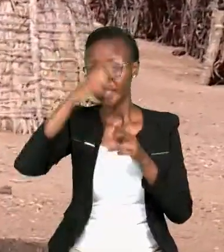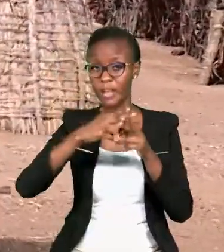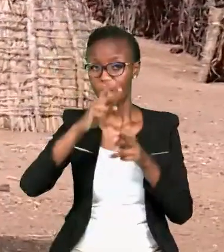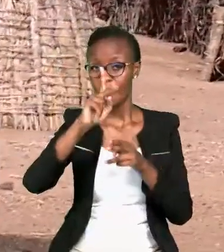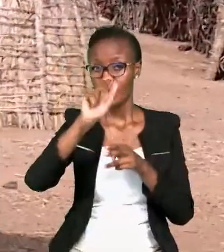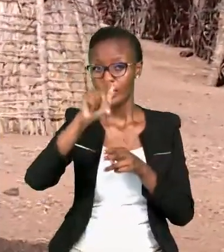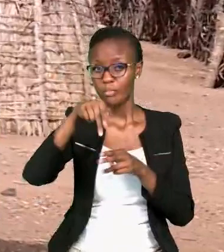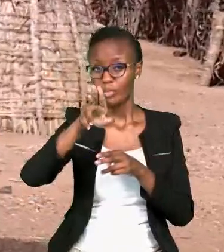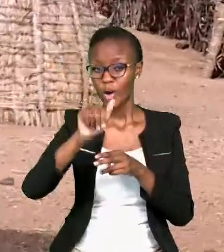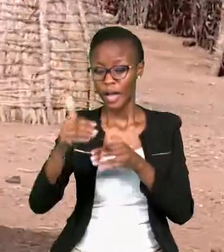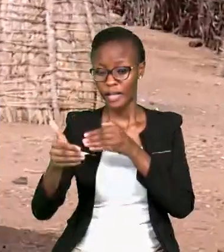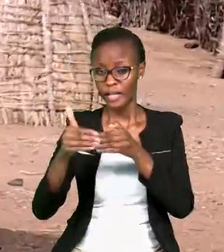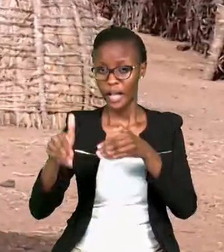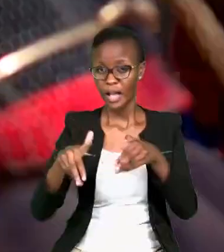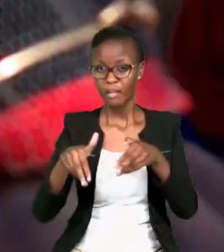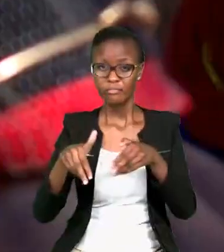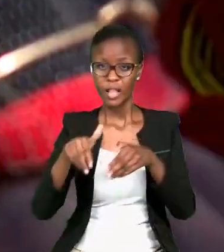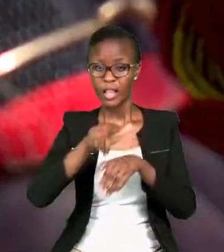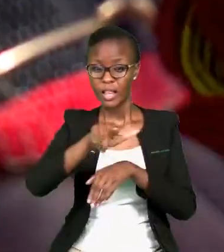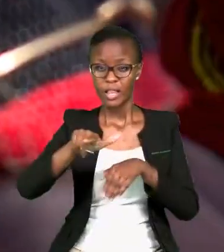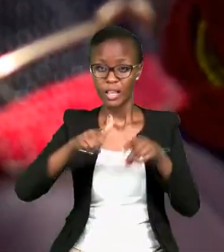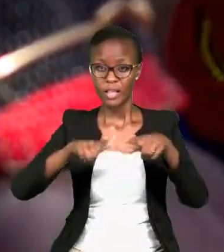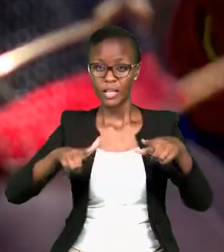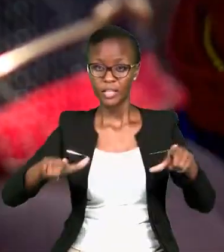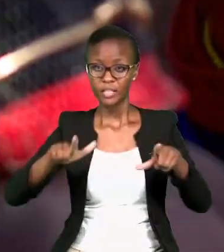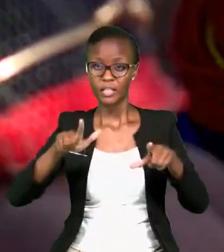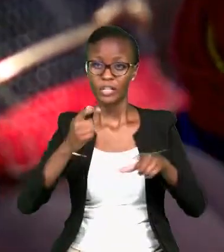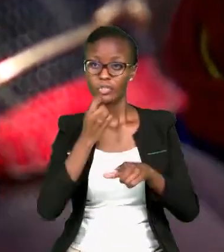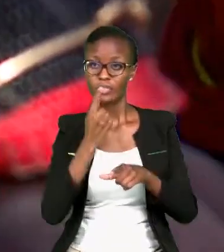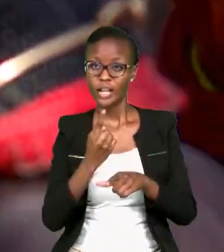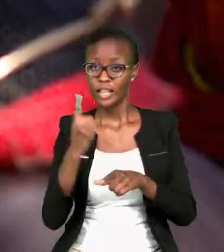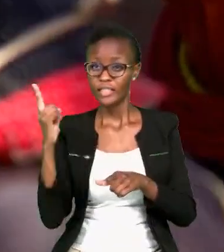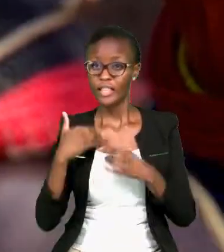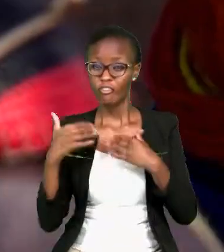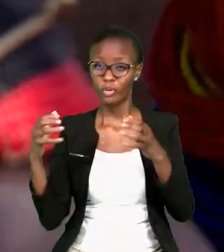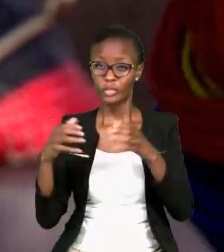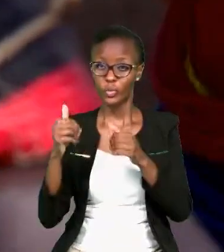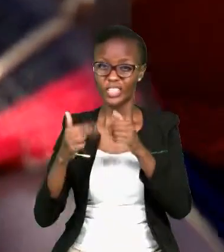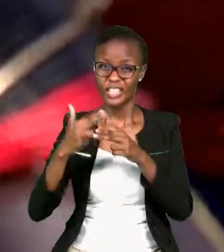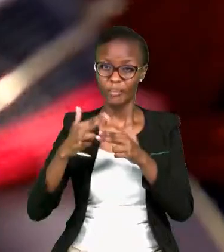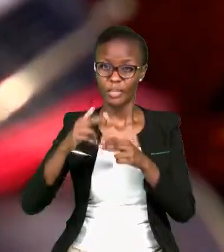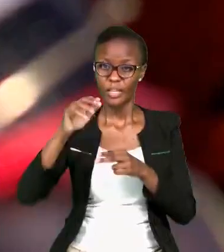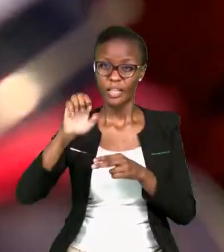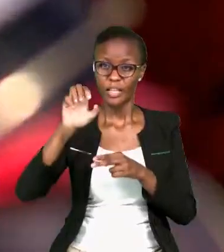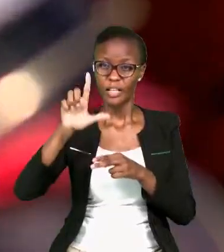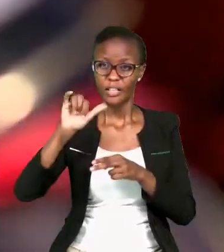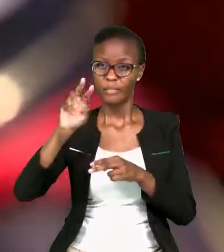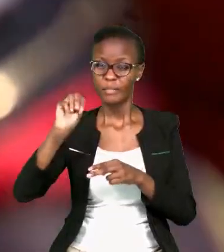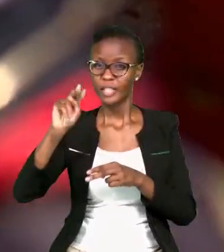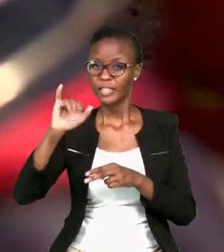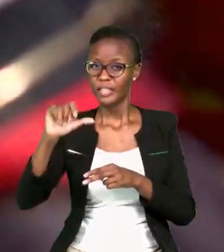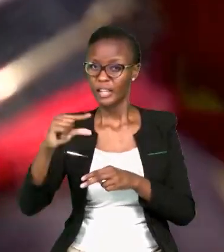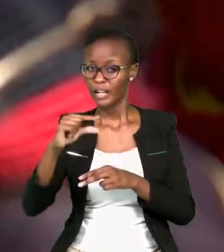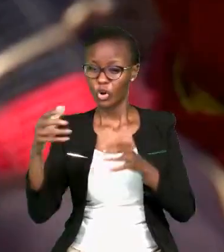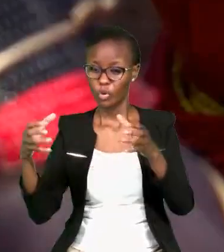on the shores of Lake Turkana, which is home to the minority Ilimanyang community, who are famous for living close to water bodies and